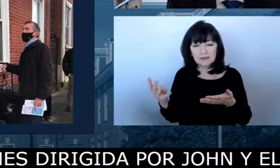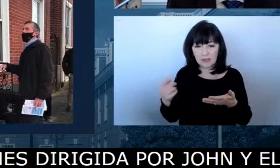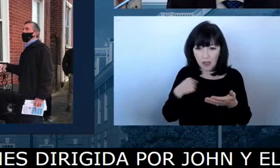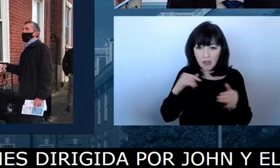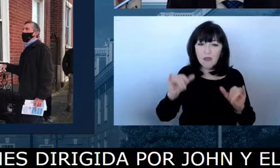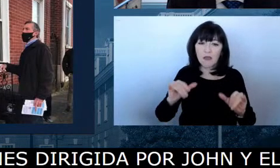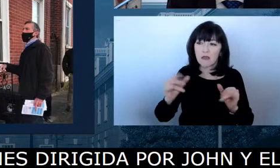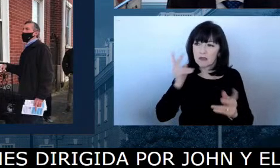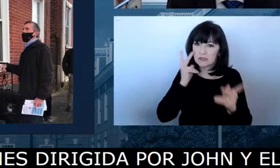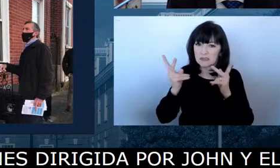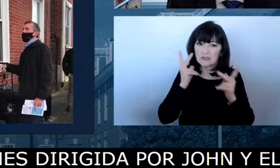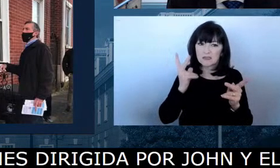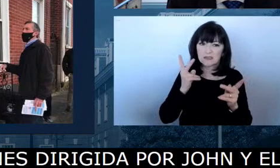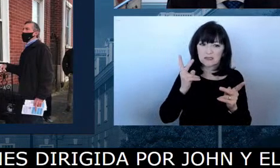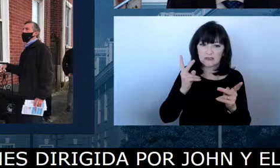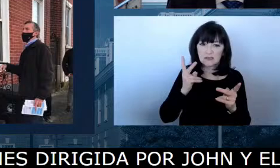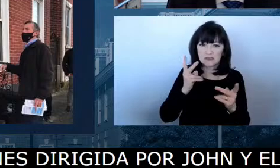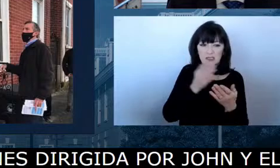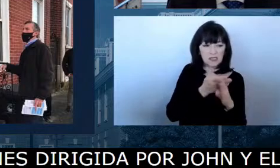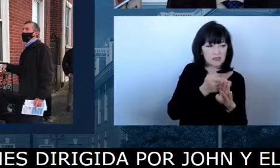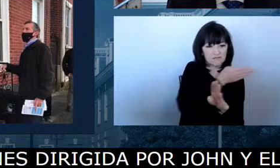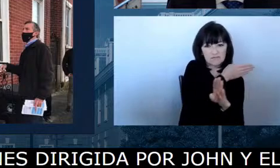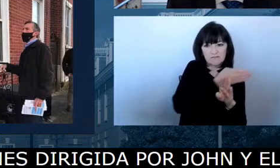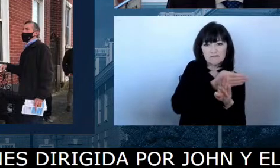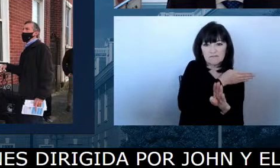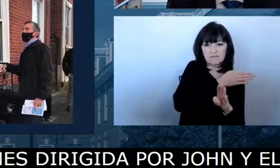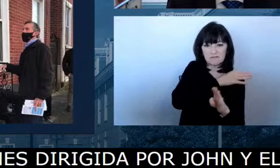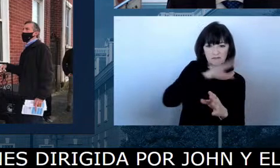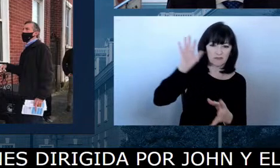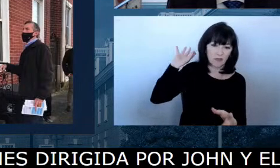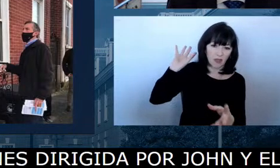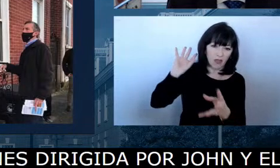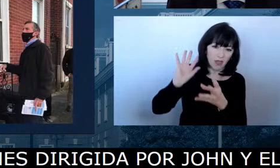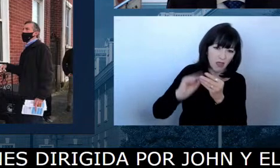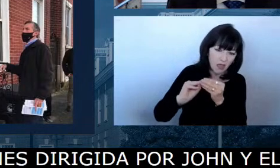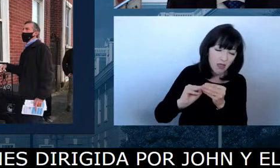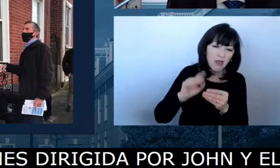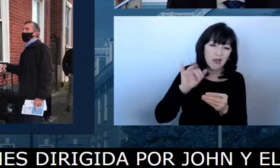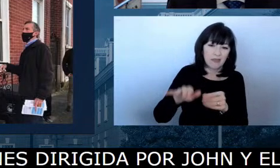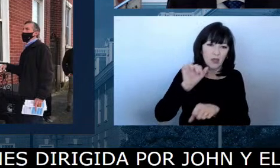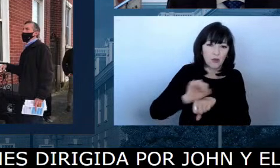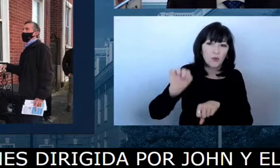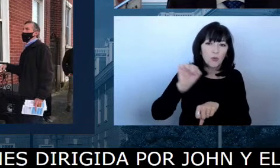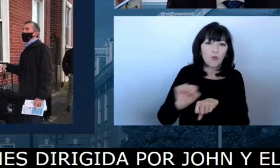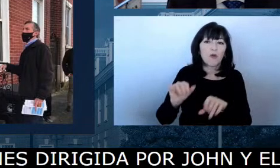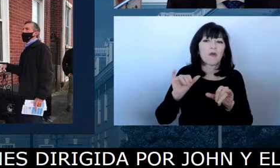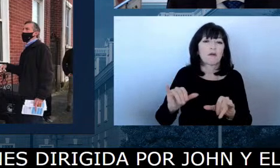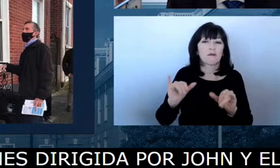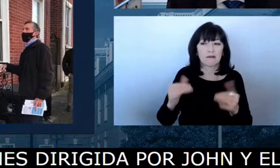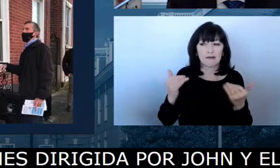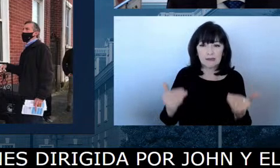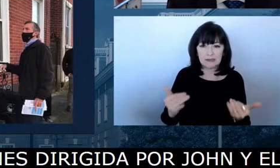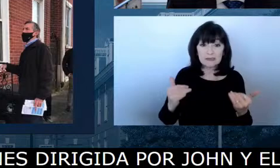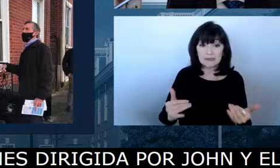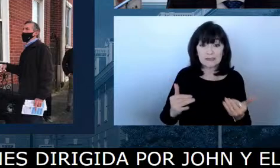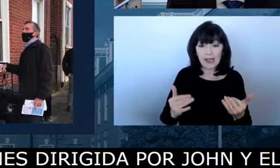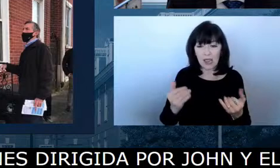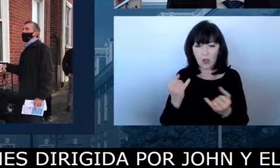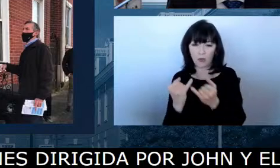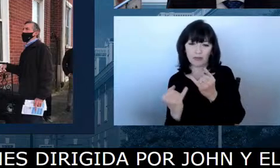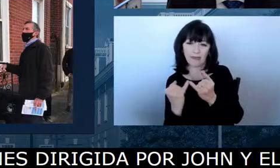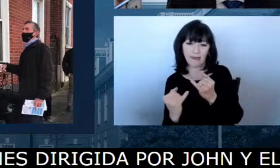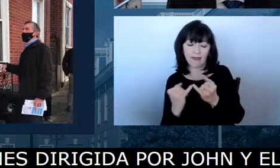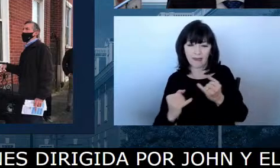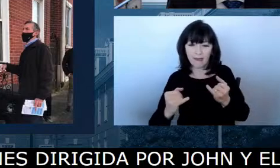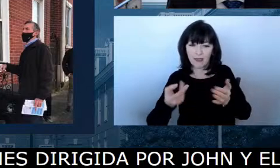that labor come together with these board votes. So I'm excited about that work and just felt that it